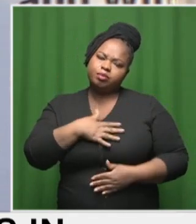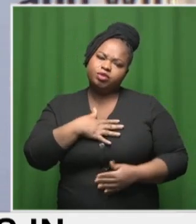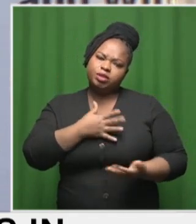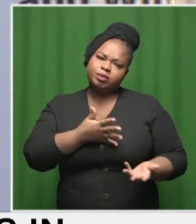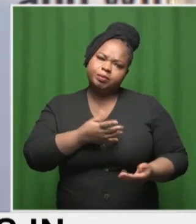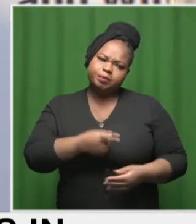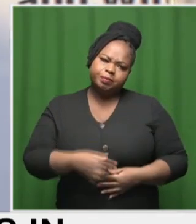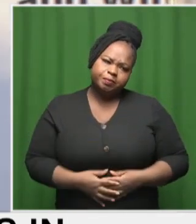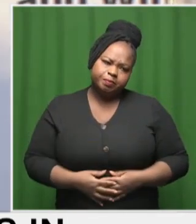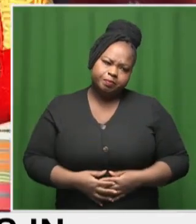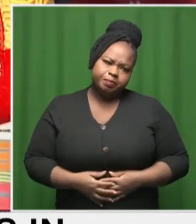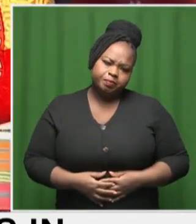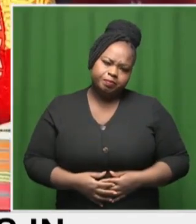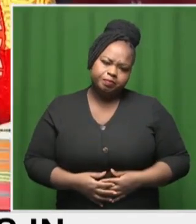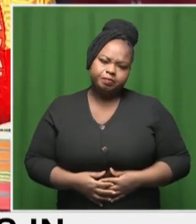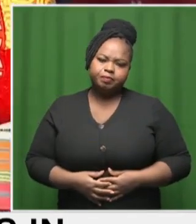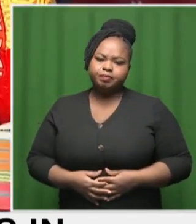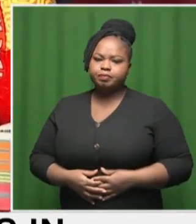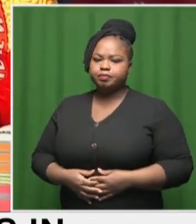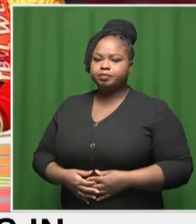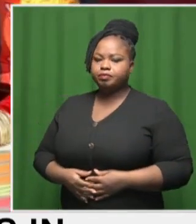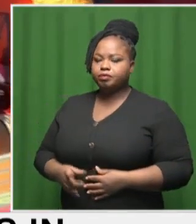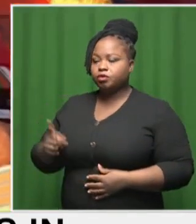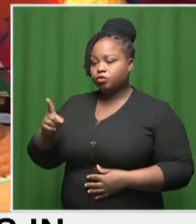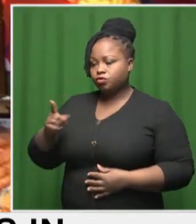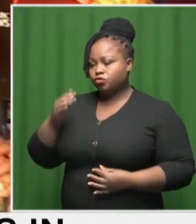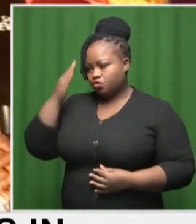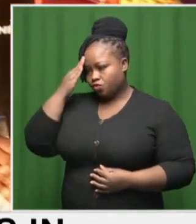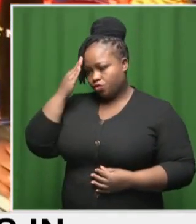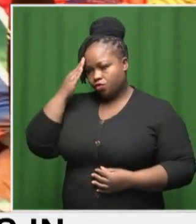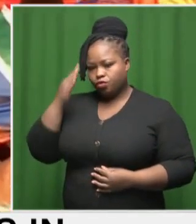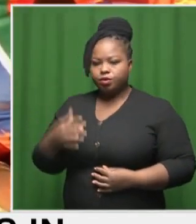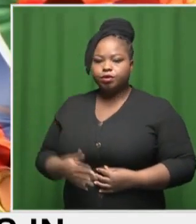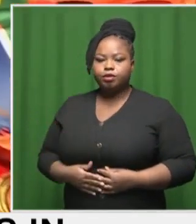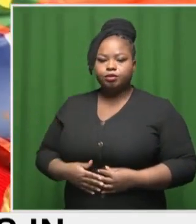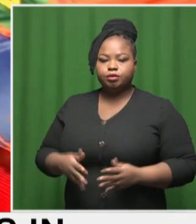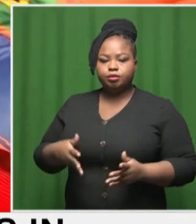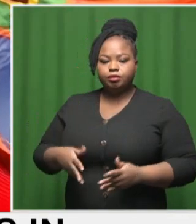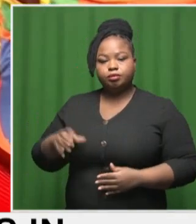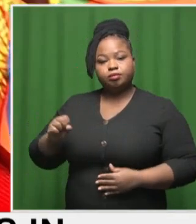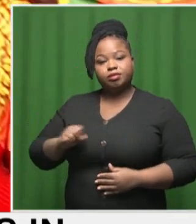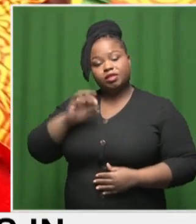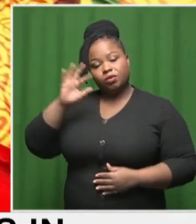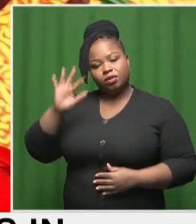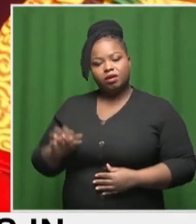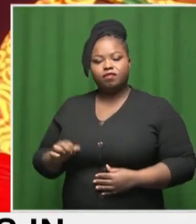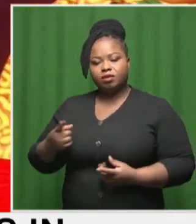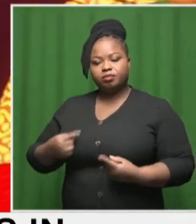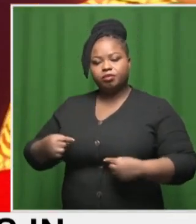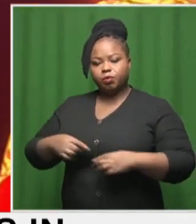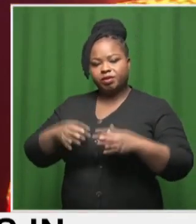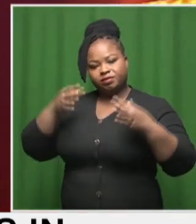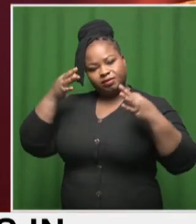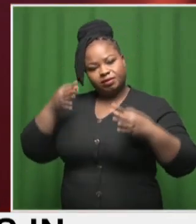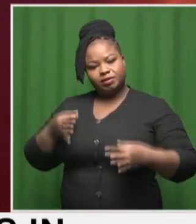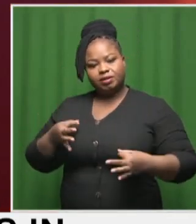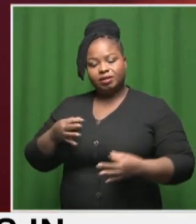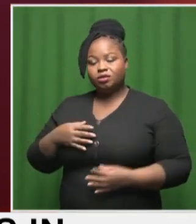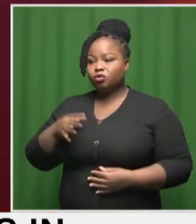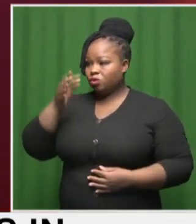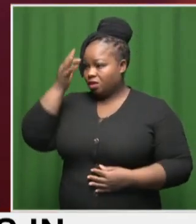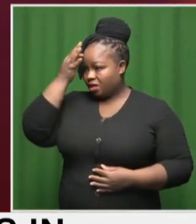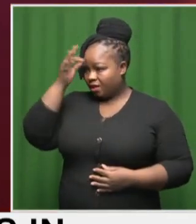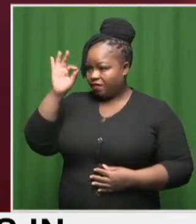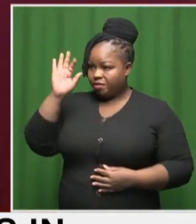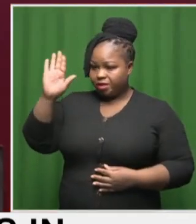one. And you know that in South Africa we took a decision that as government